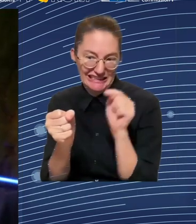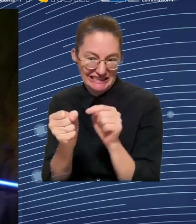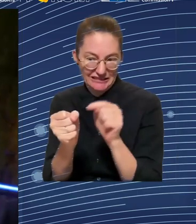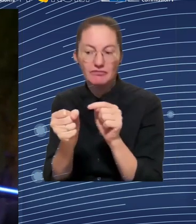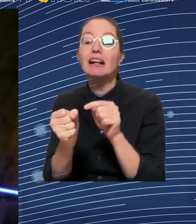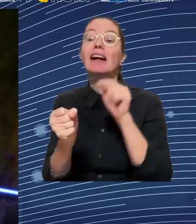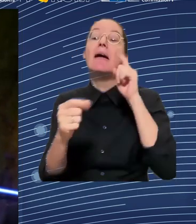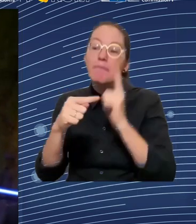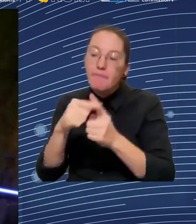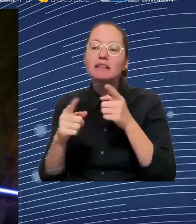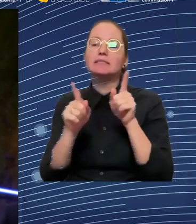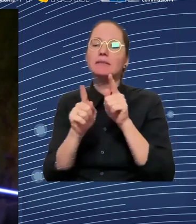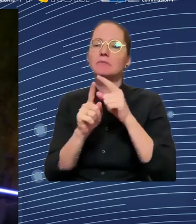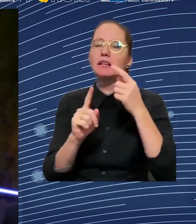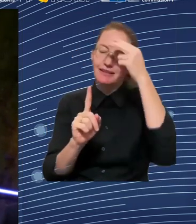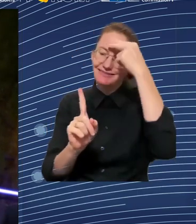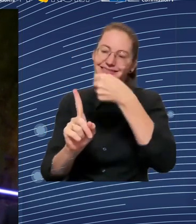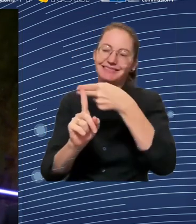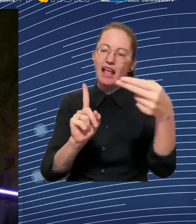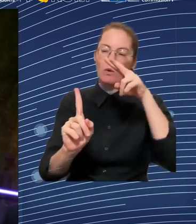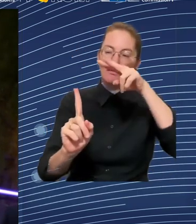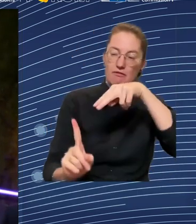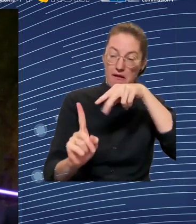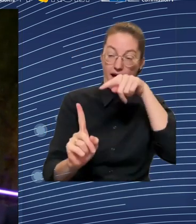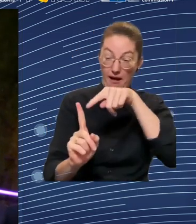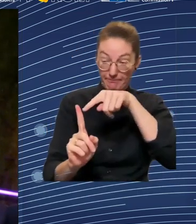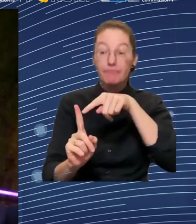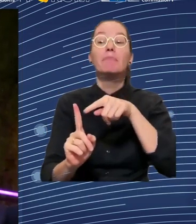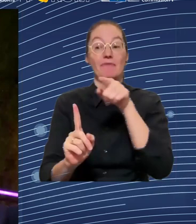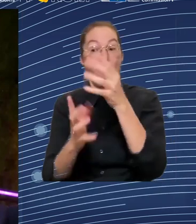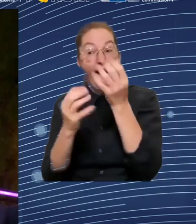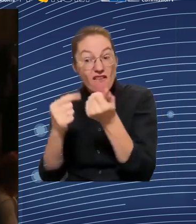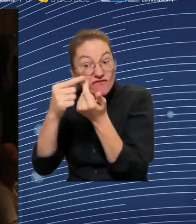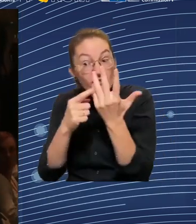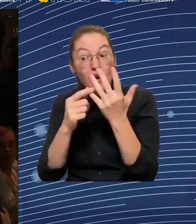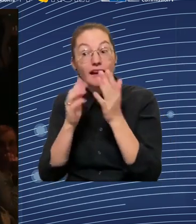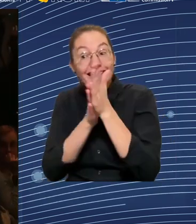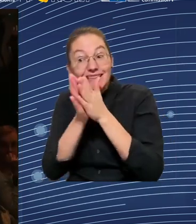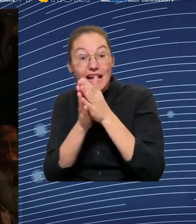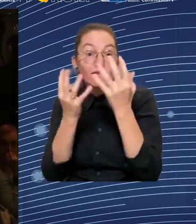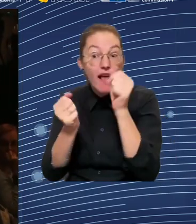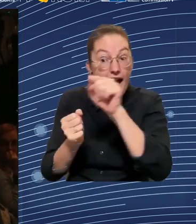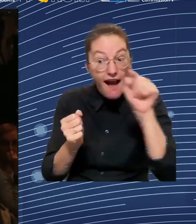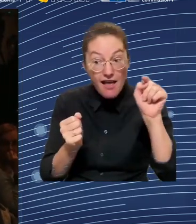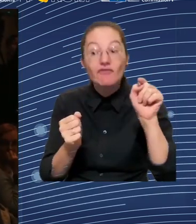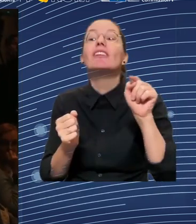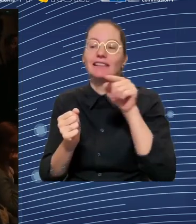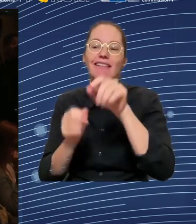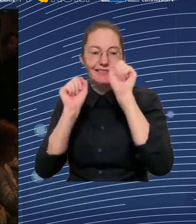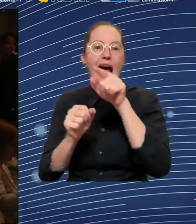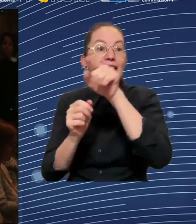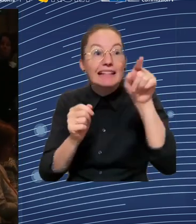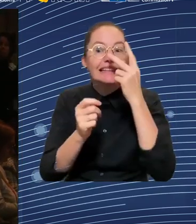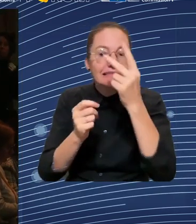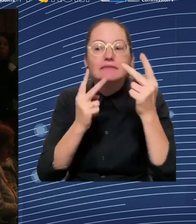and thought-provoking discussion. I am Joanna from EVTA, and today you talked about gender segregation as